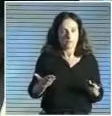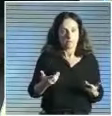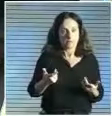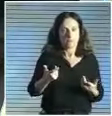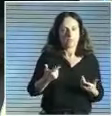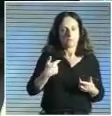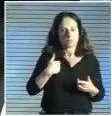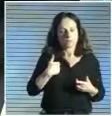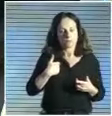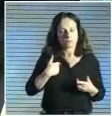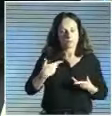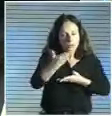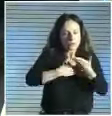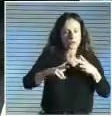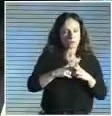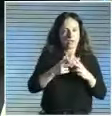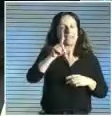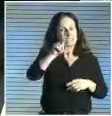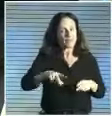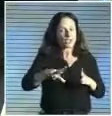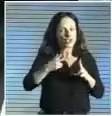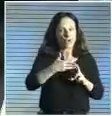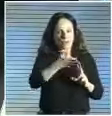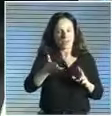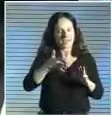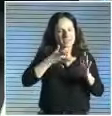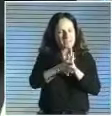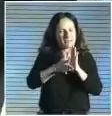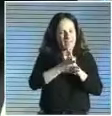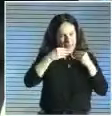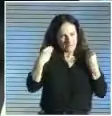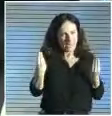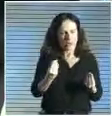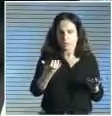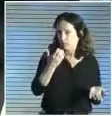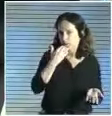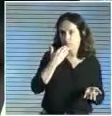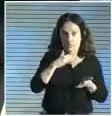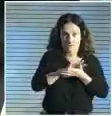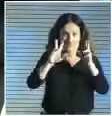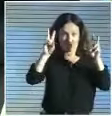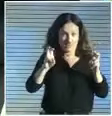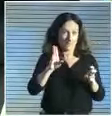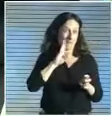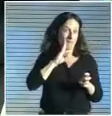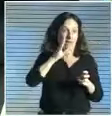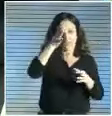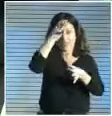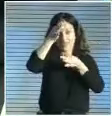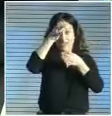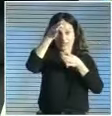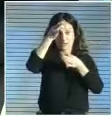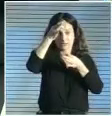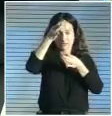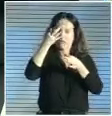we have to explain better with fact, all the data we were selling. With fact, we have to explain better. And